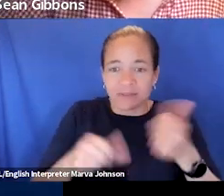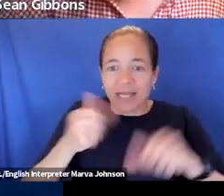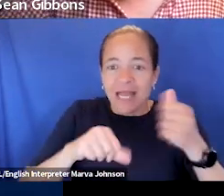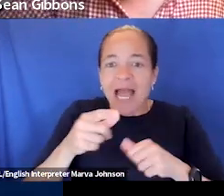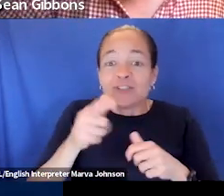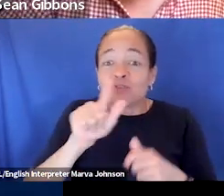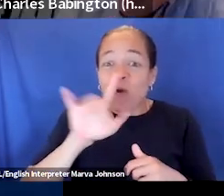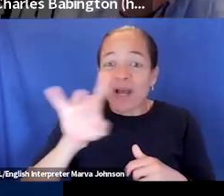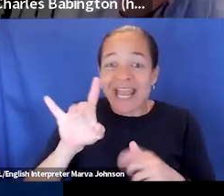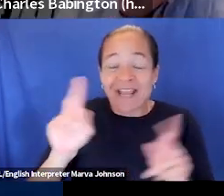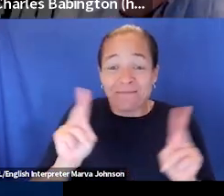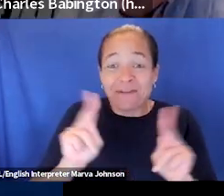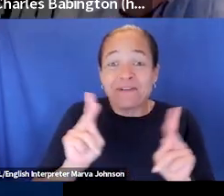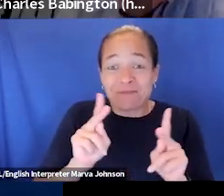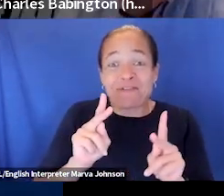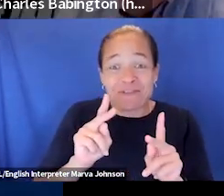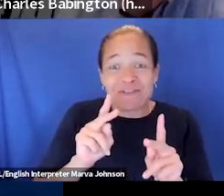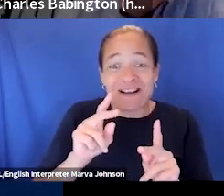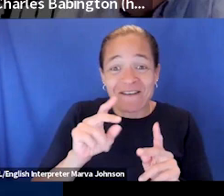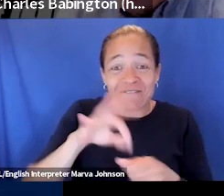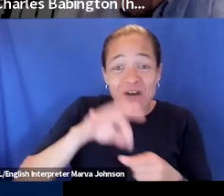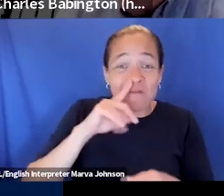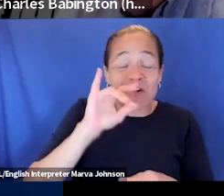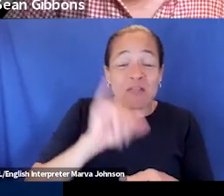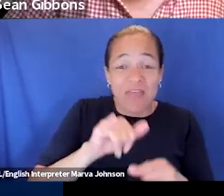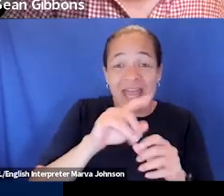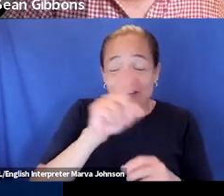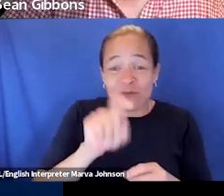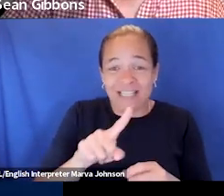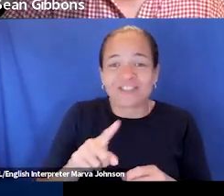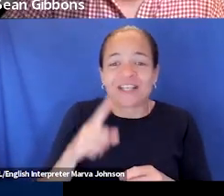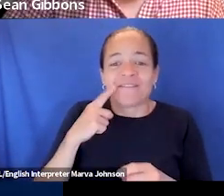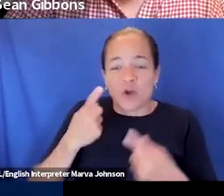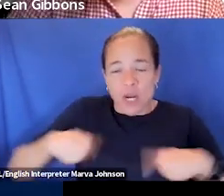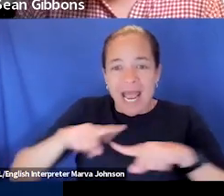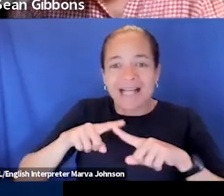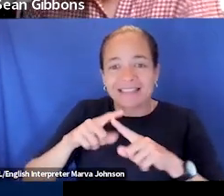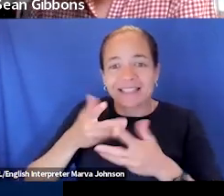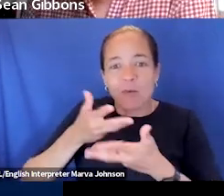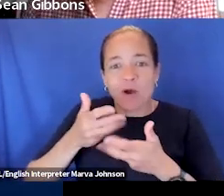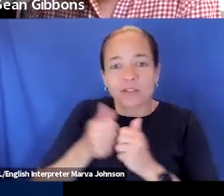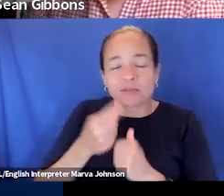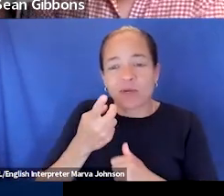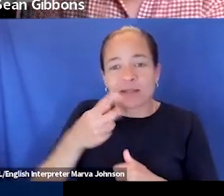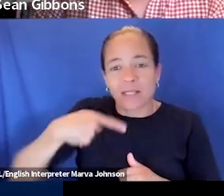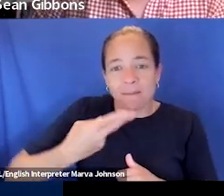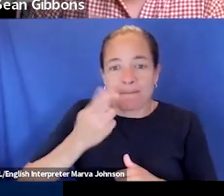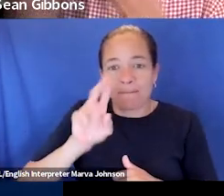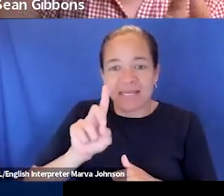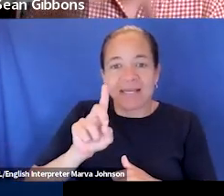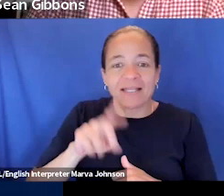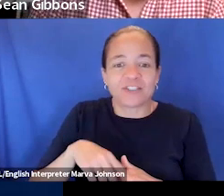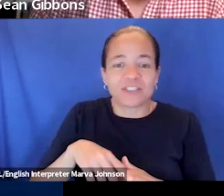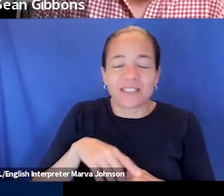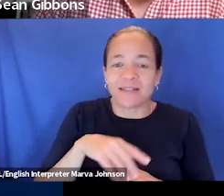one. So for all of us who are working with maybe a doctor in the front, a PhD at the end, or an MD,